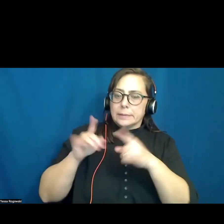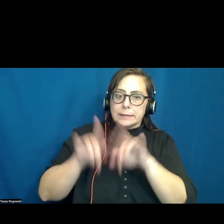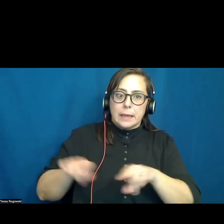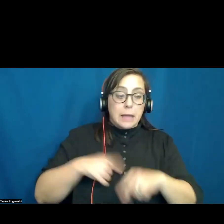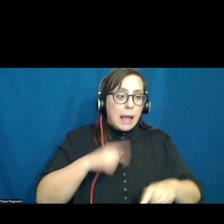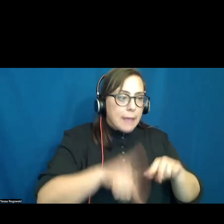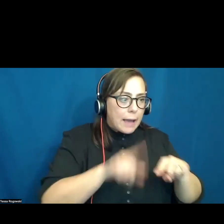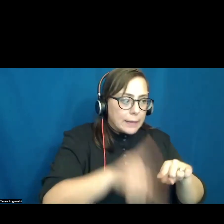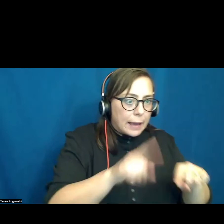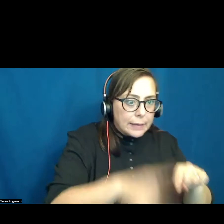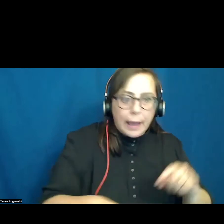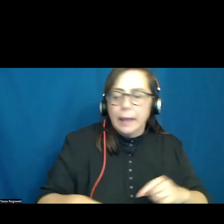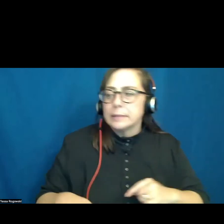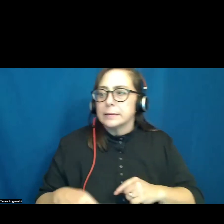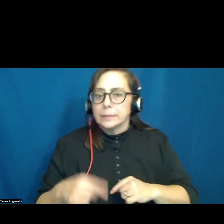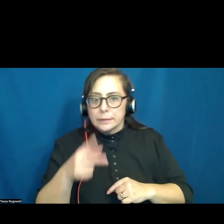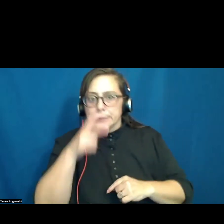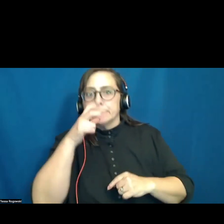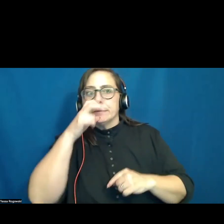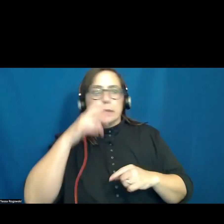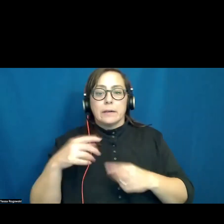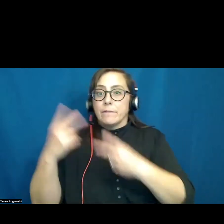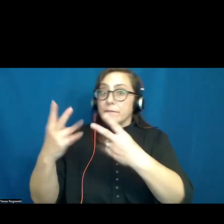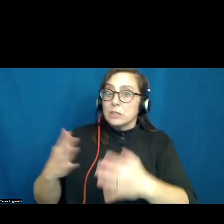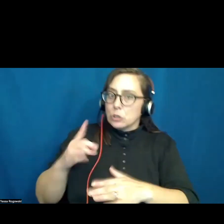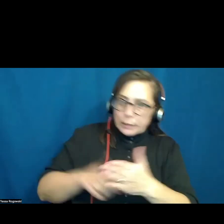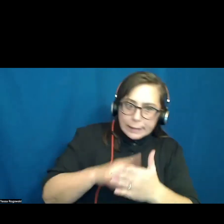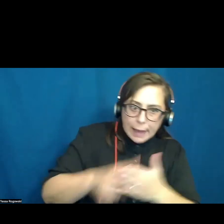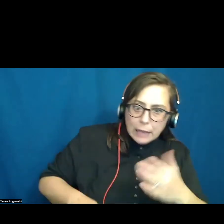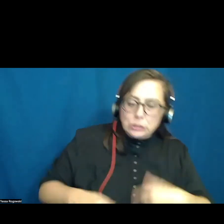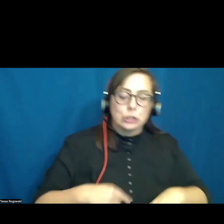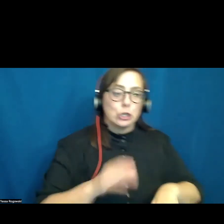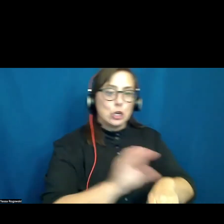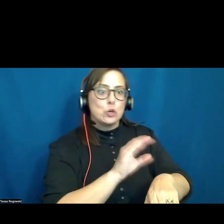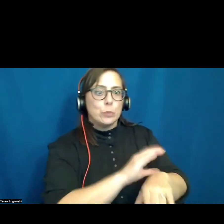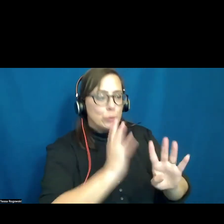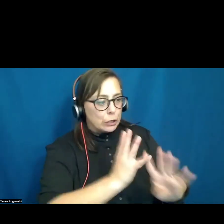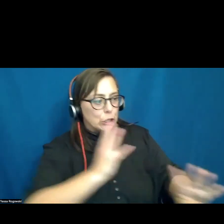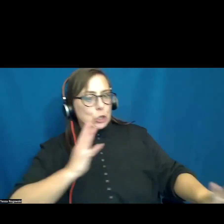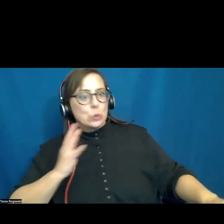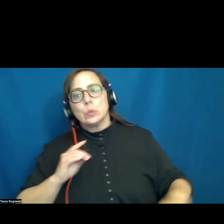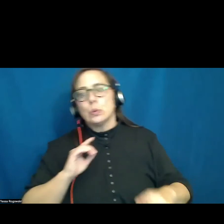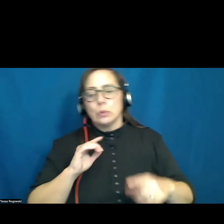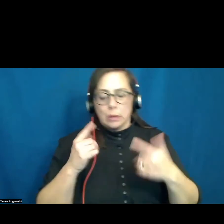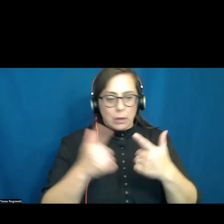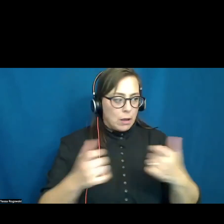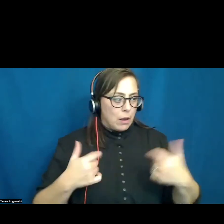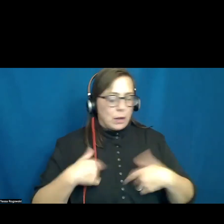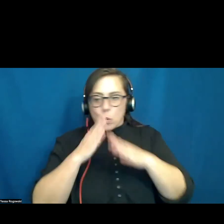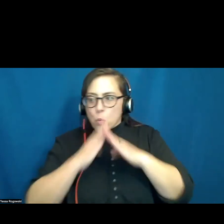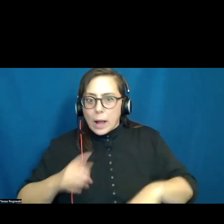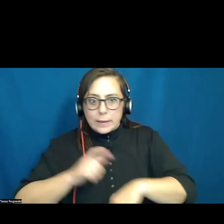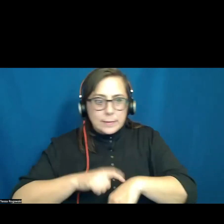nicotine inhalers, a visitor cancels, computer queue, Googled side effects, quiet hours,